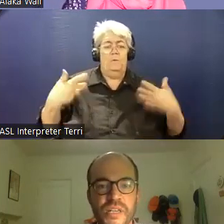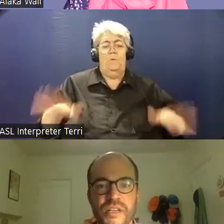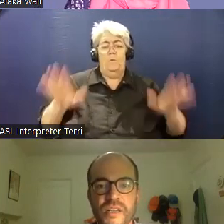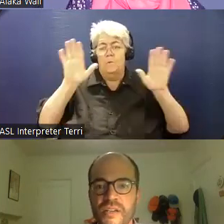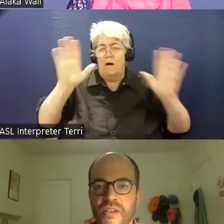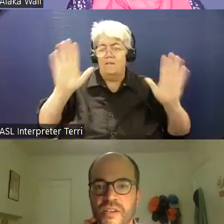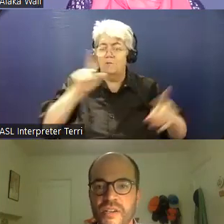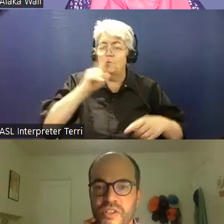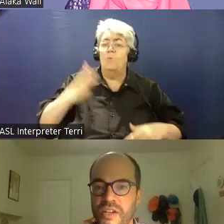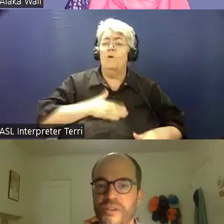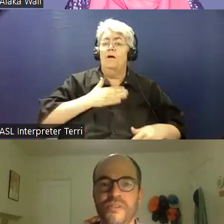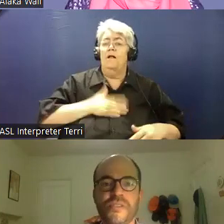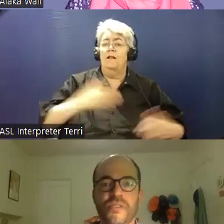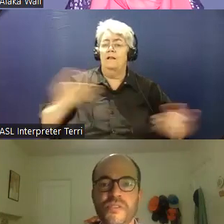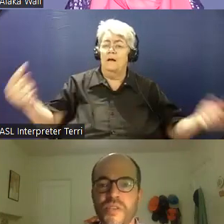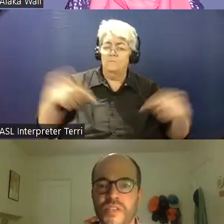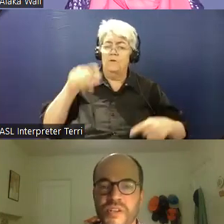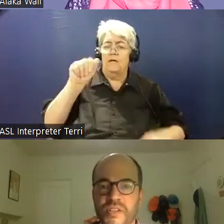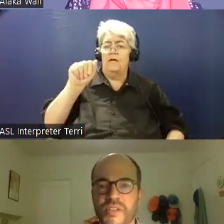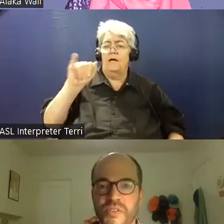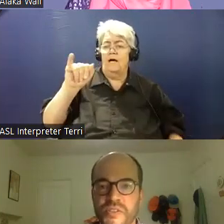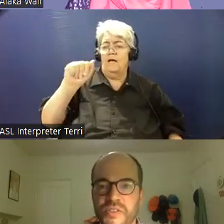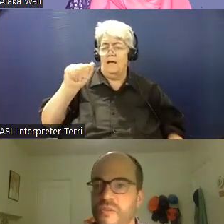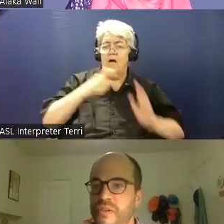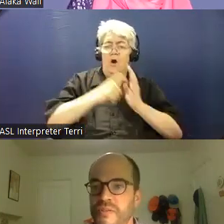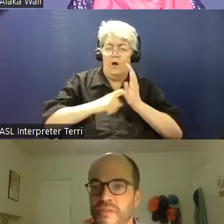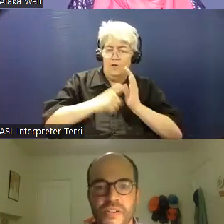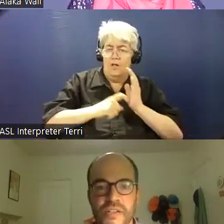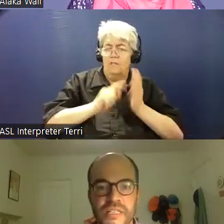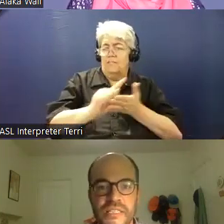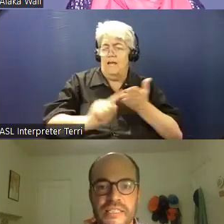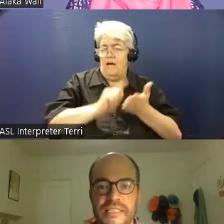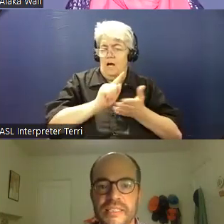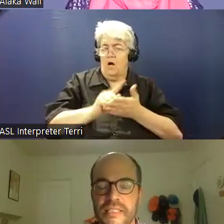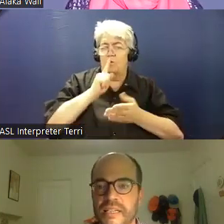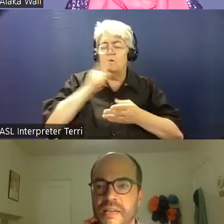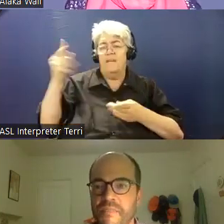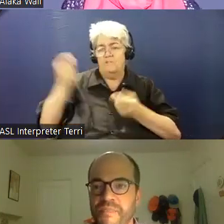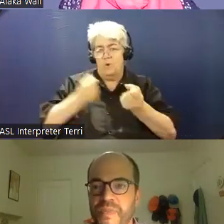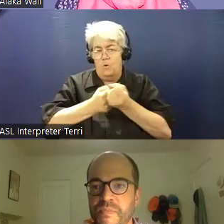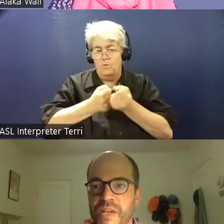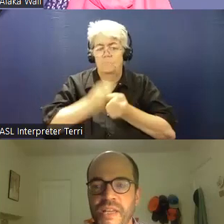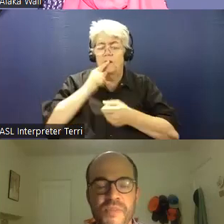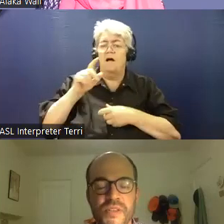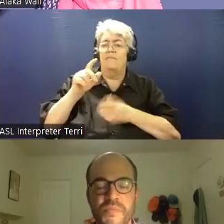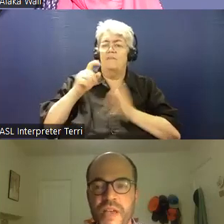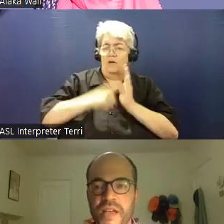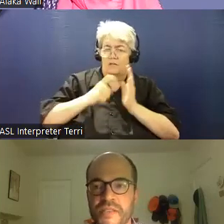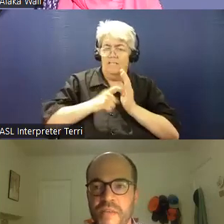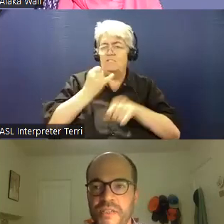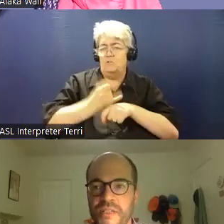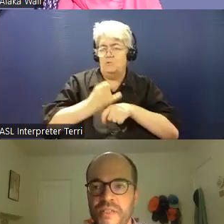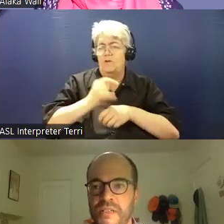the AIA Archaeology Hour. This is hosted by the Archaeological Institute of America. My name is